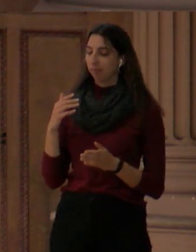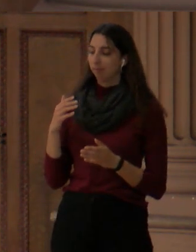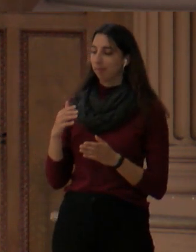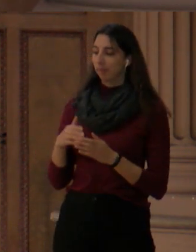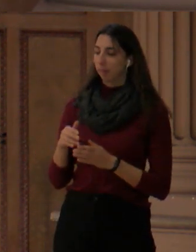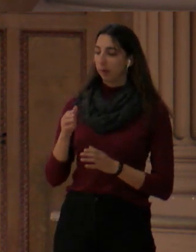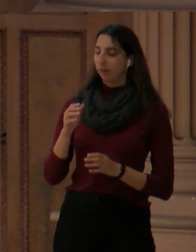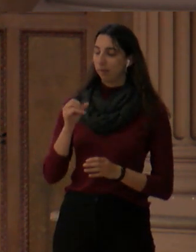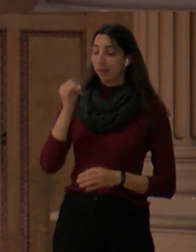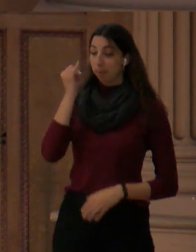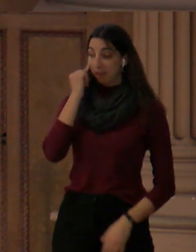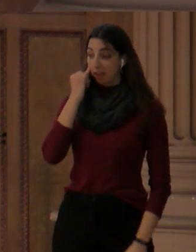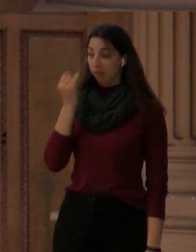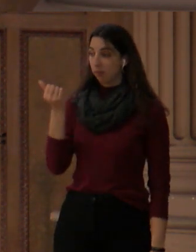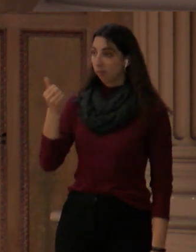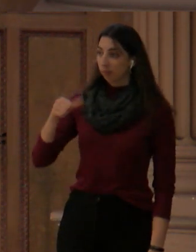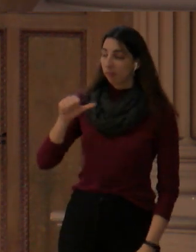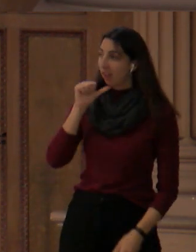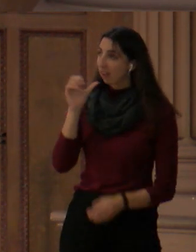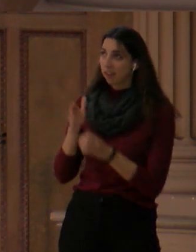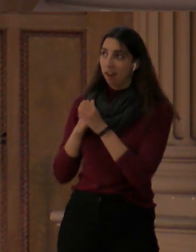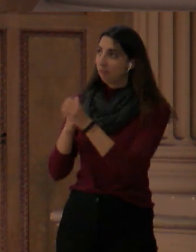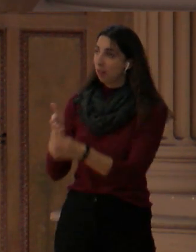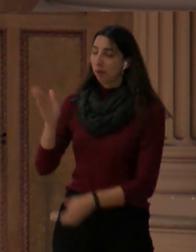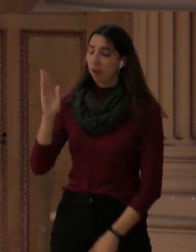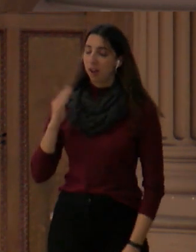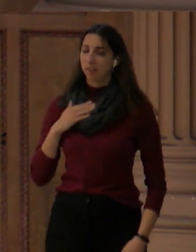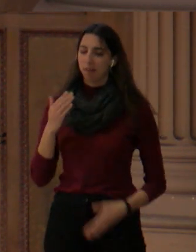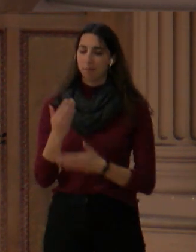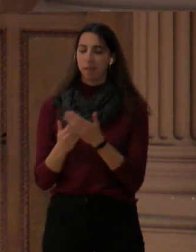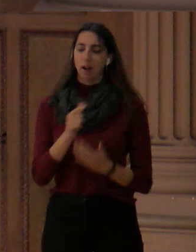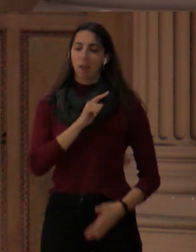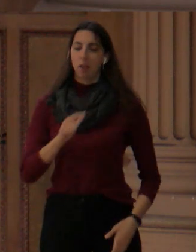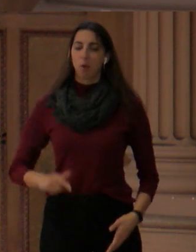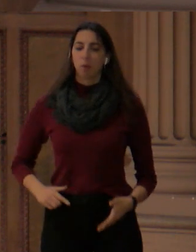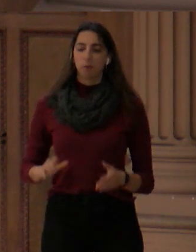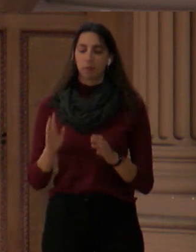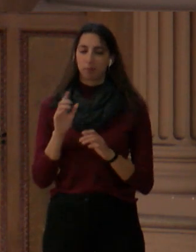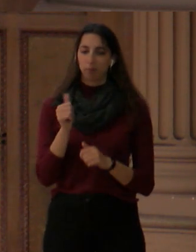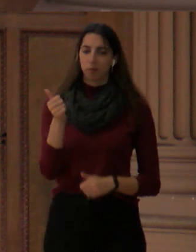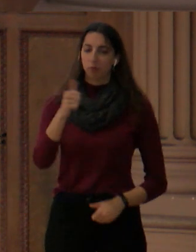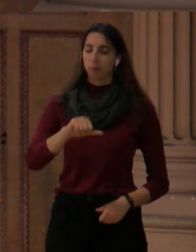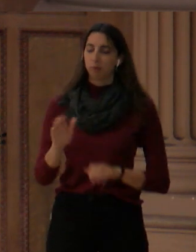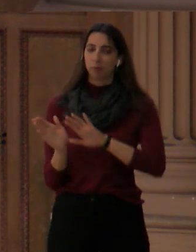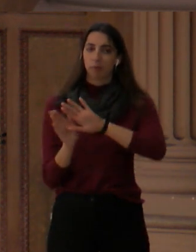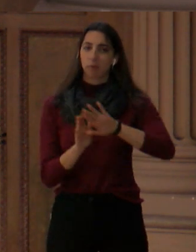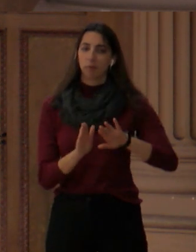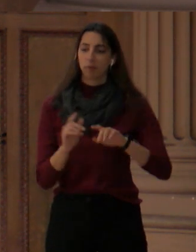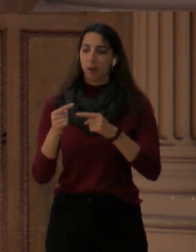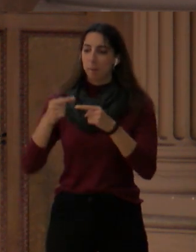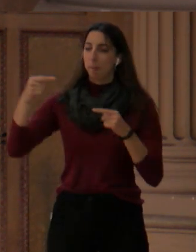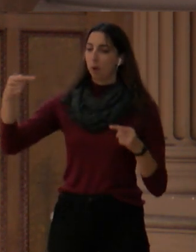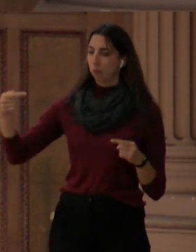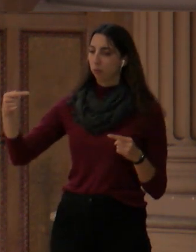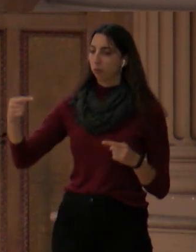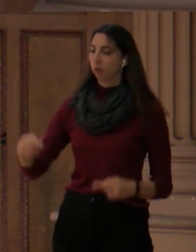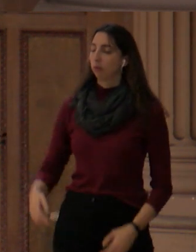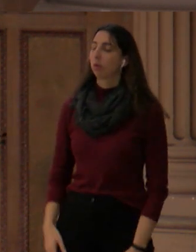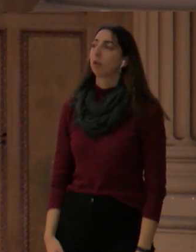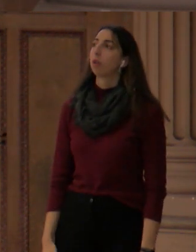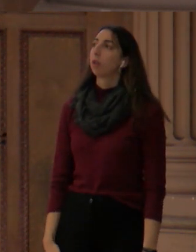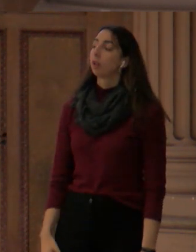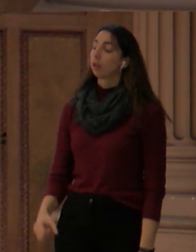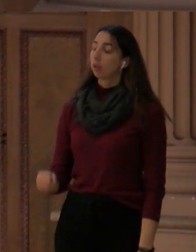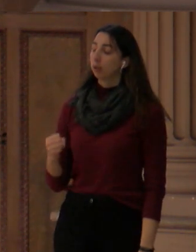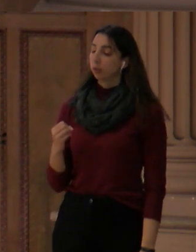rebel against the commandment of the Lord, then the hand of the Lord will be against you and against your king. So God, who's like this father, who's just always